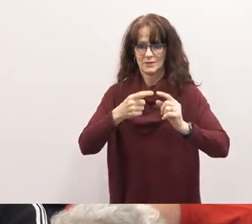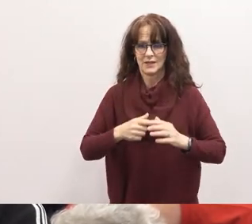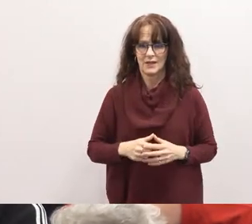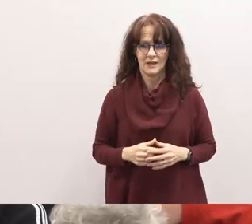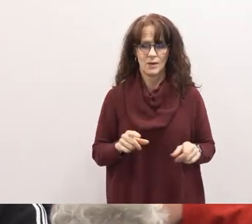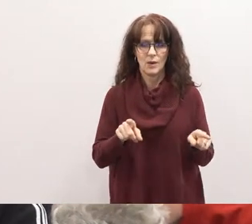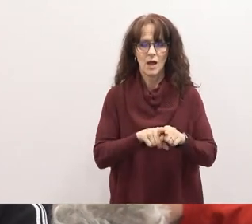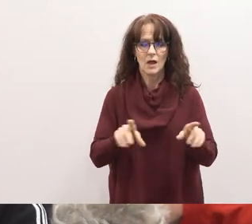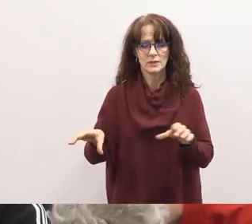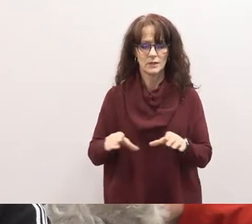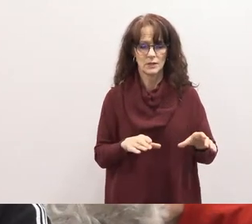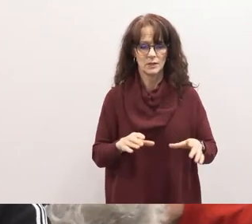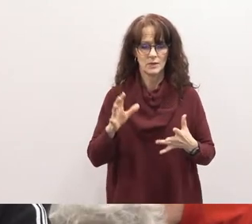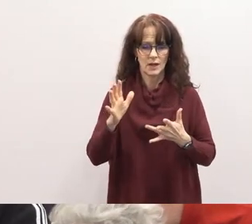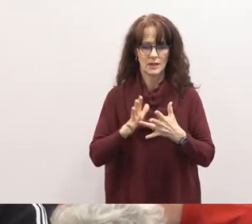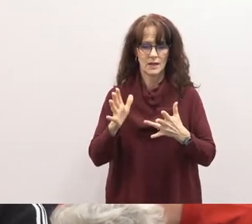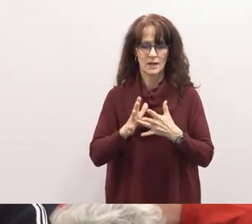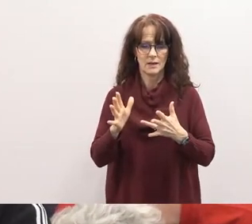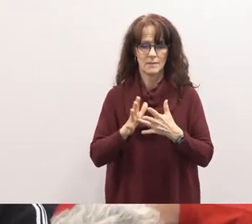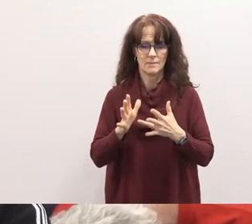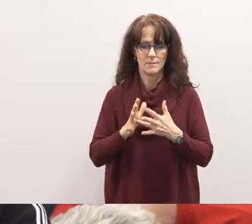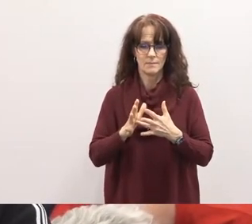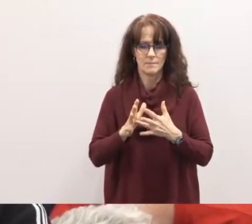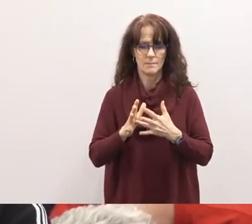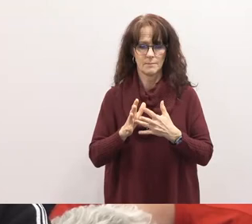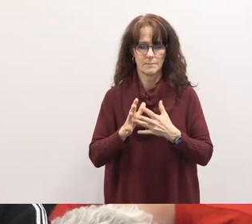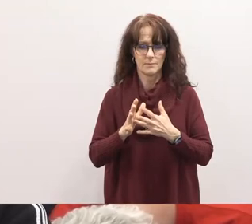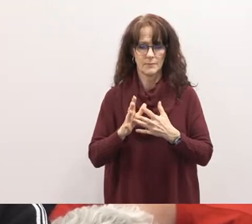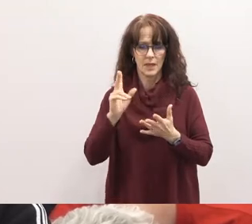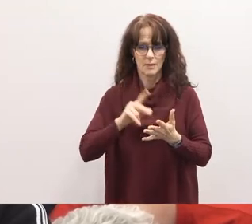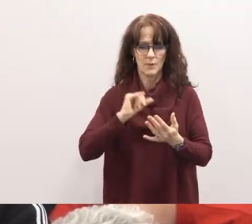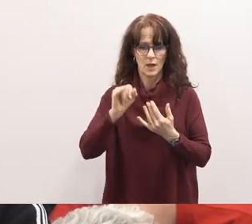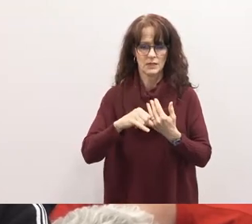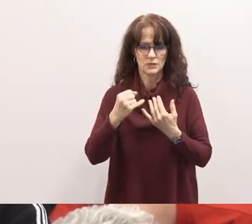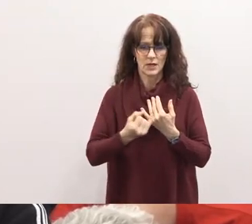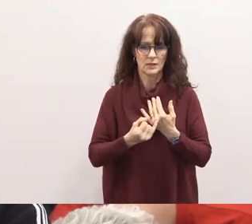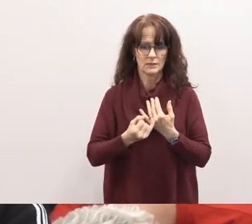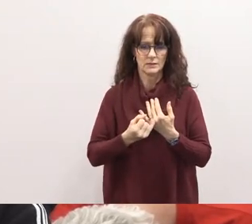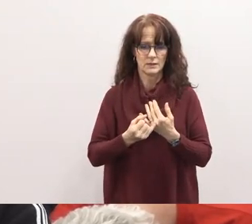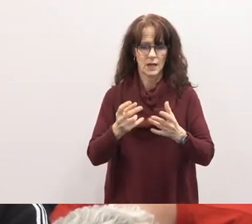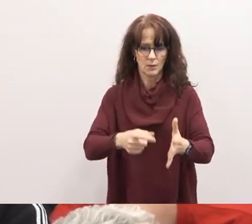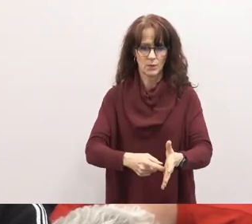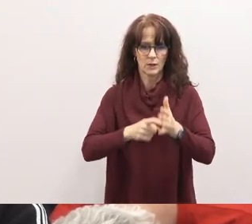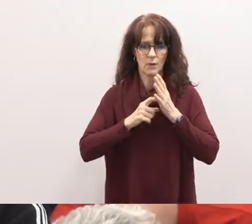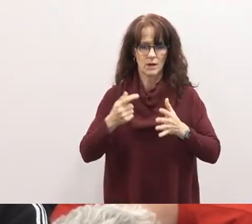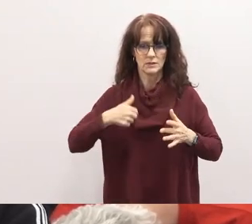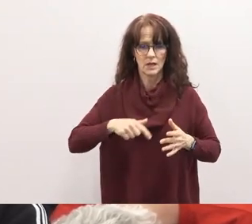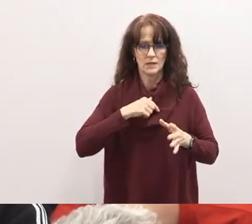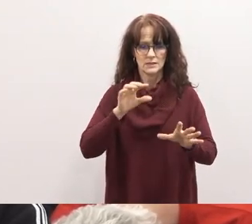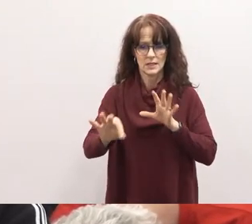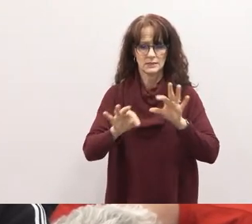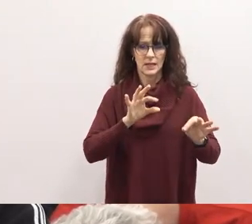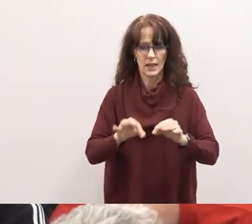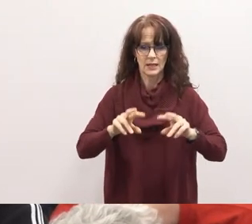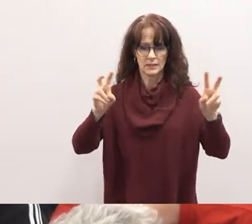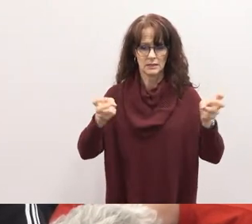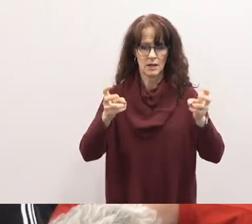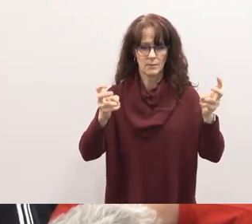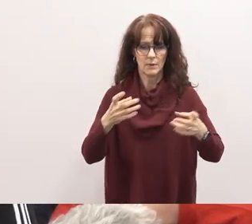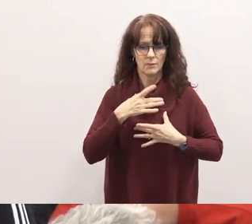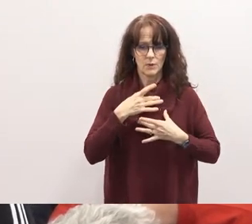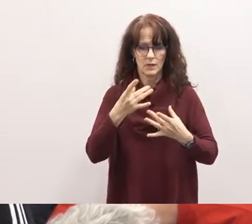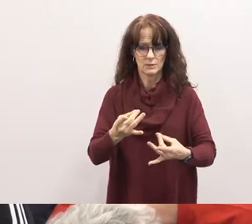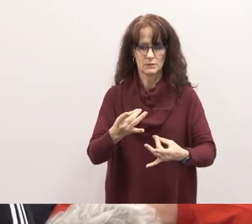We also do a ninth grade inquiry project. This project requires us to select a topic that we are interested